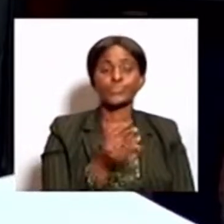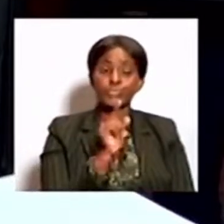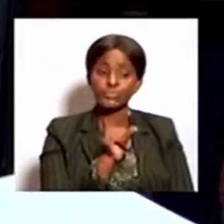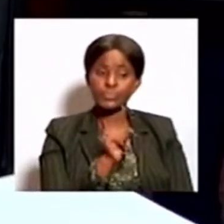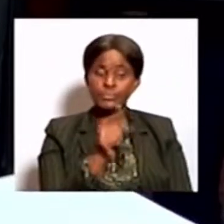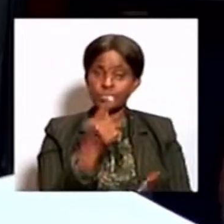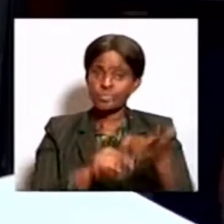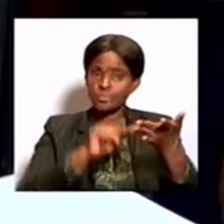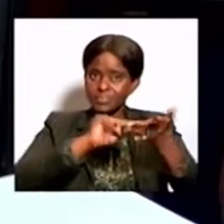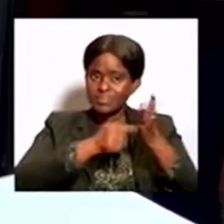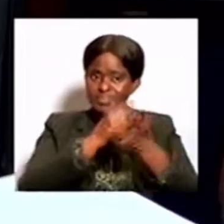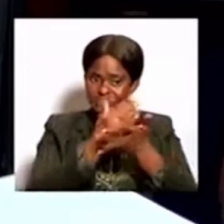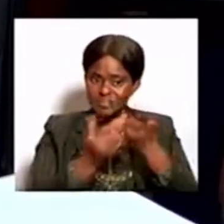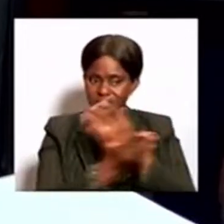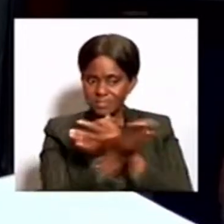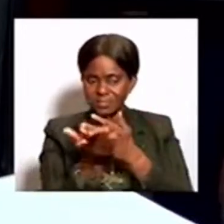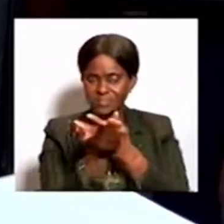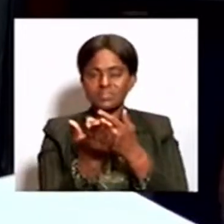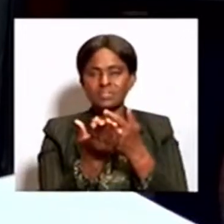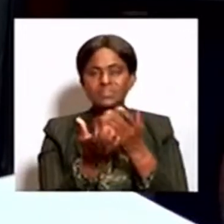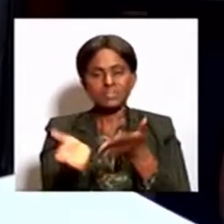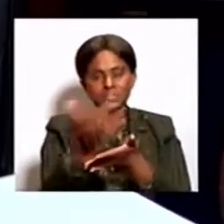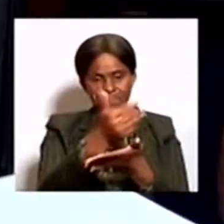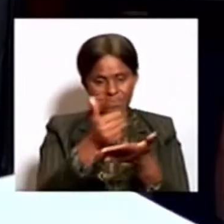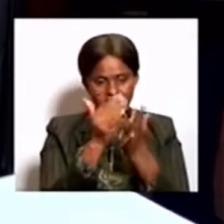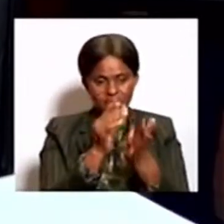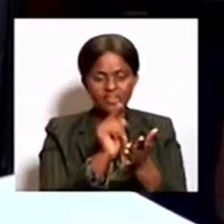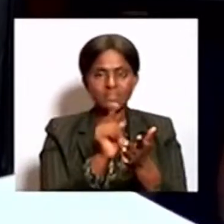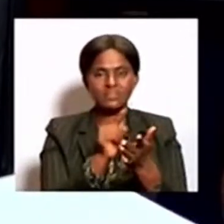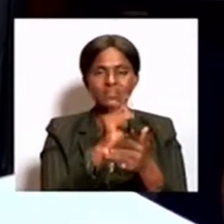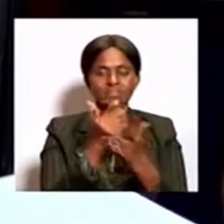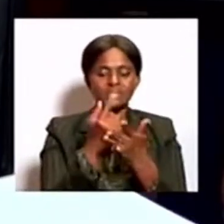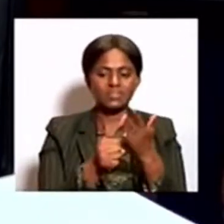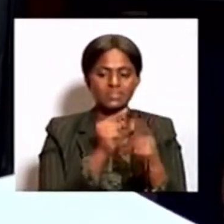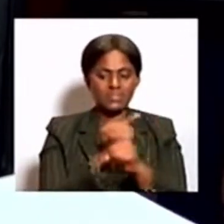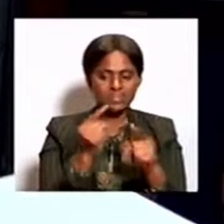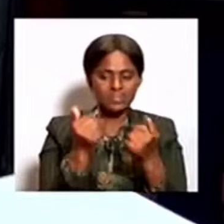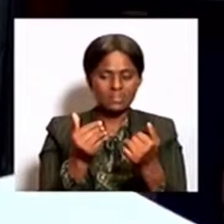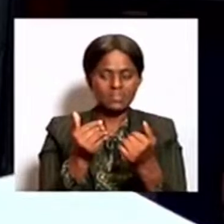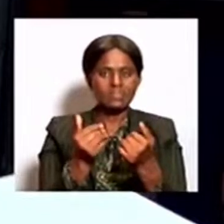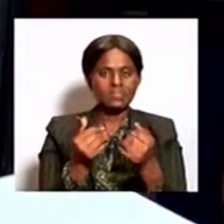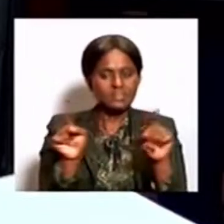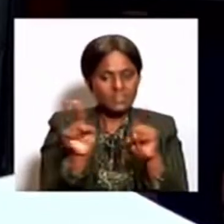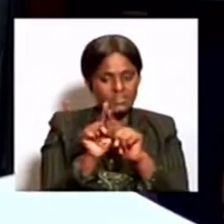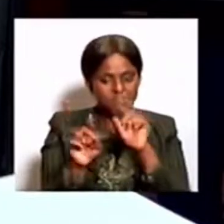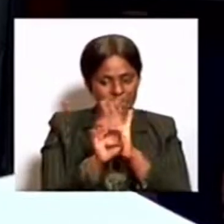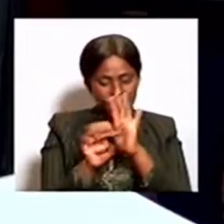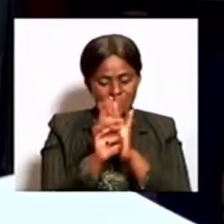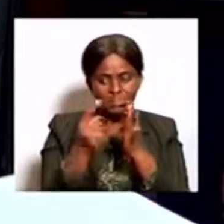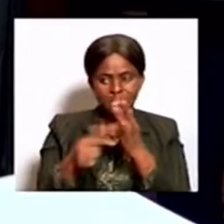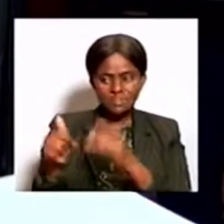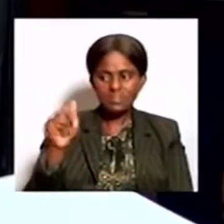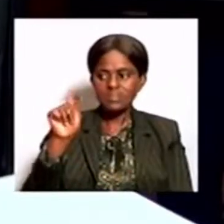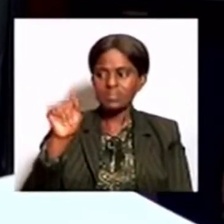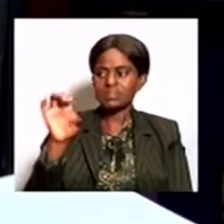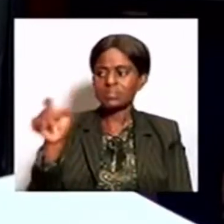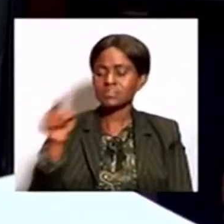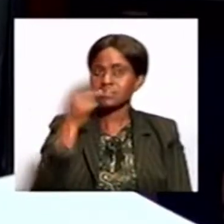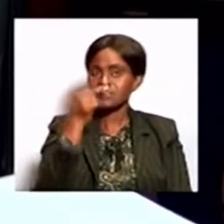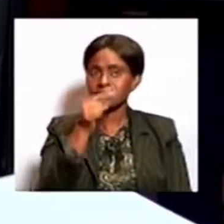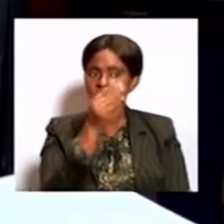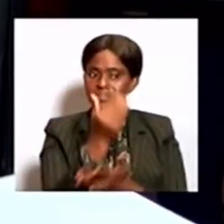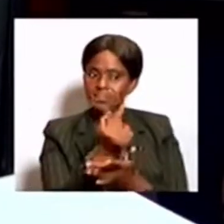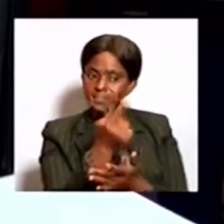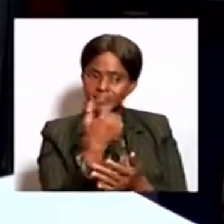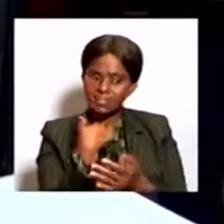the point where some of these revenue collectors just went, like what TC was saying, to say someone